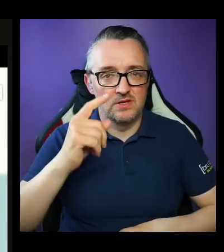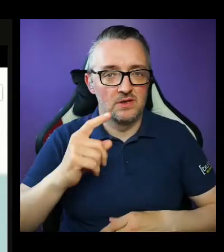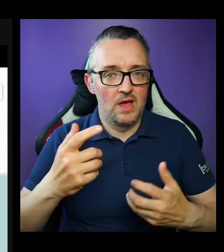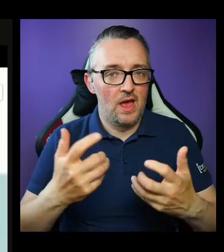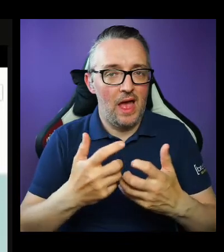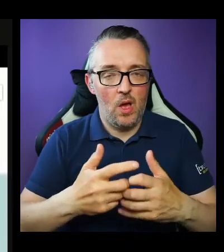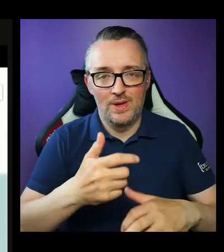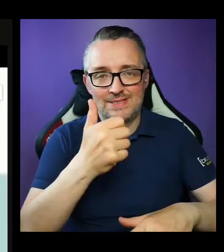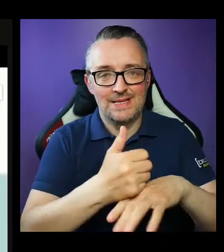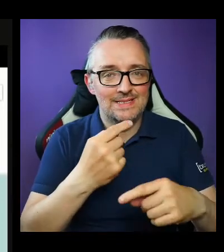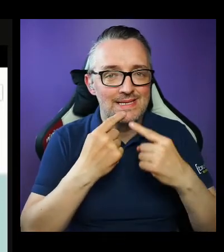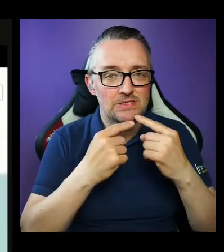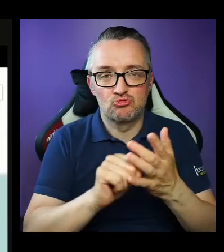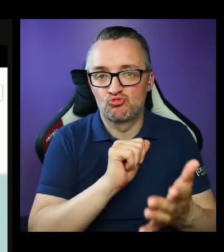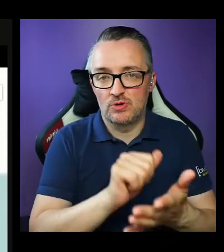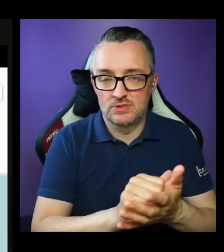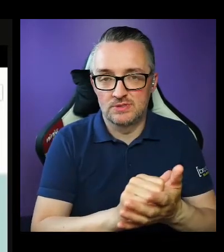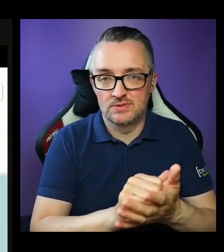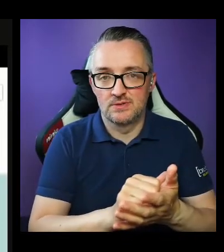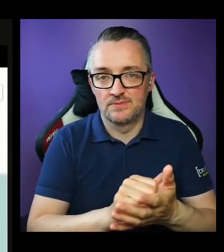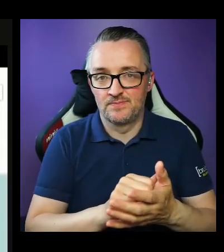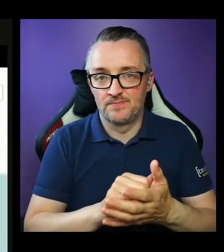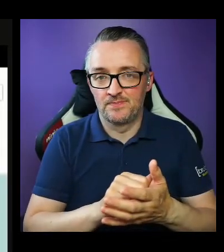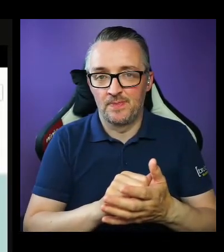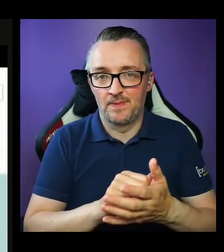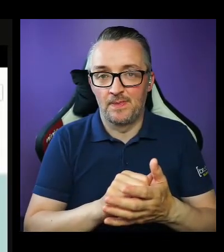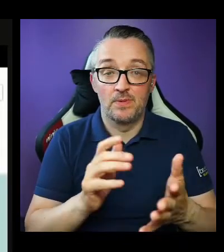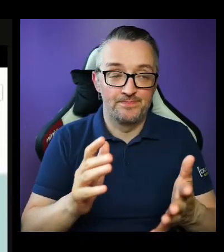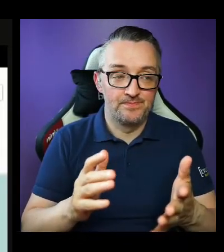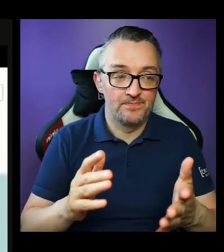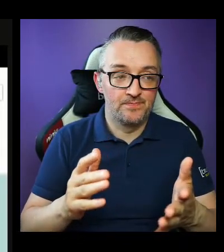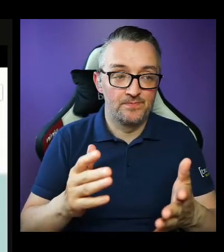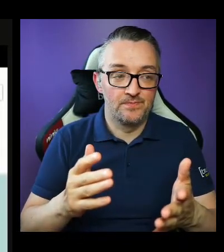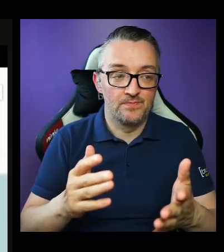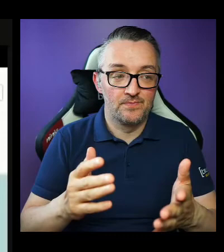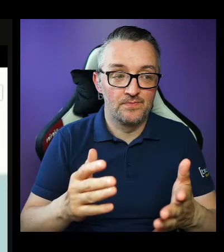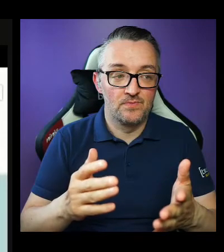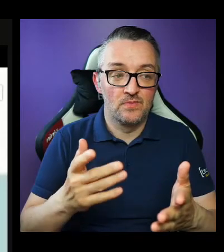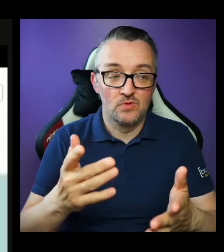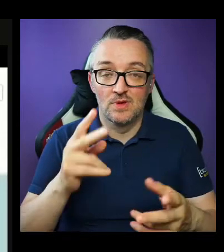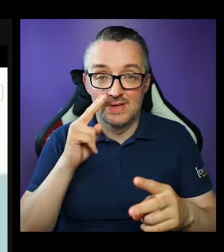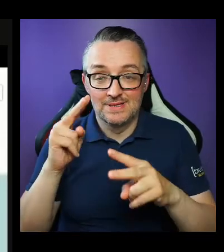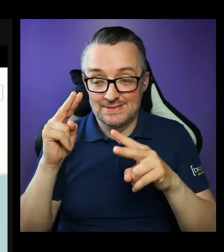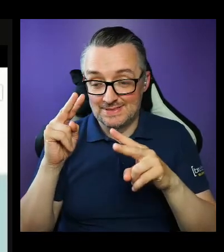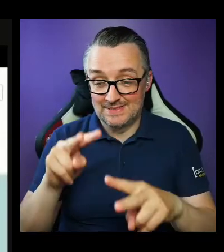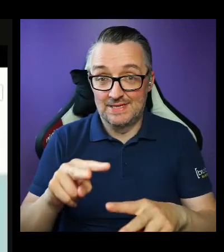how to set data correctly in DynamoDB. But I would say once you really see this type